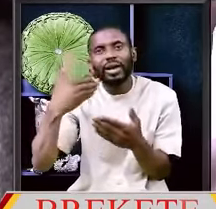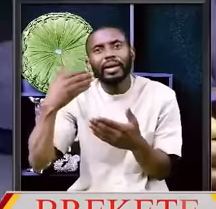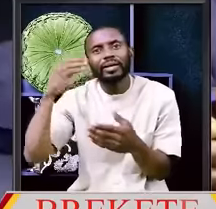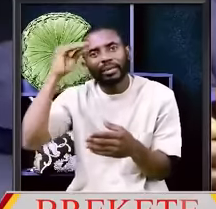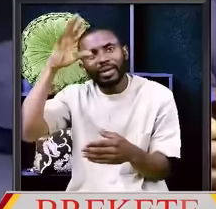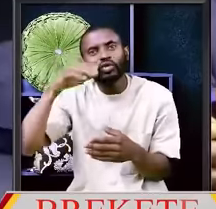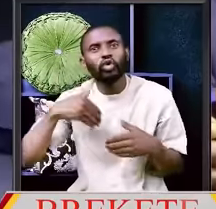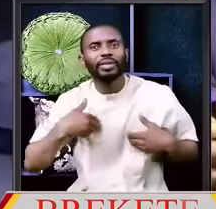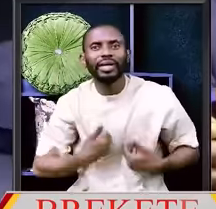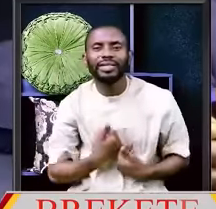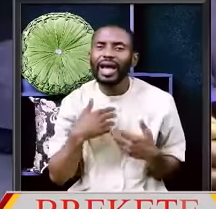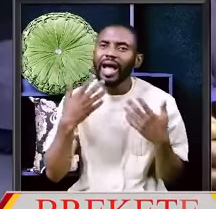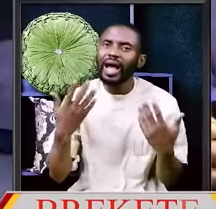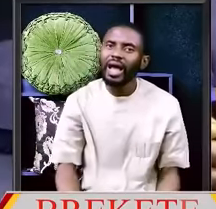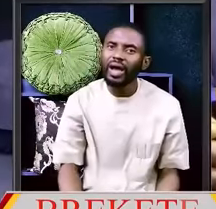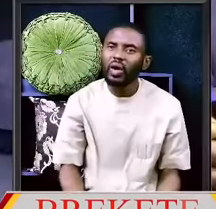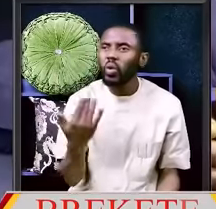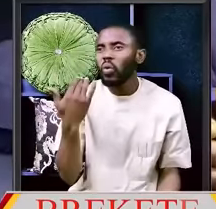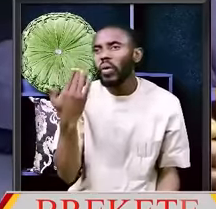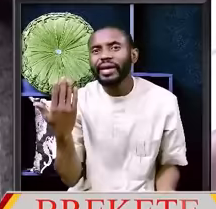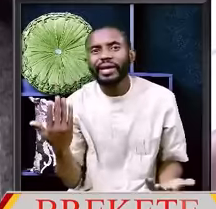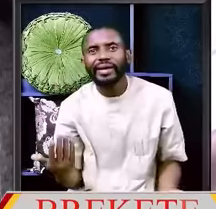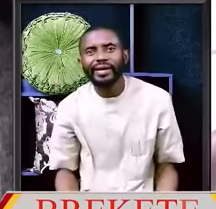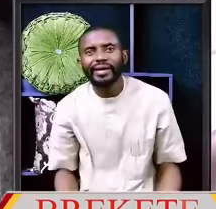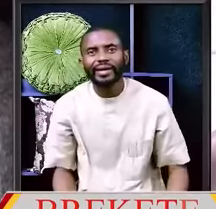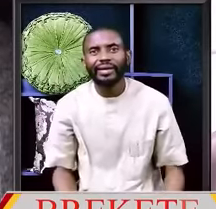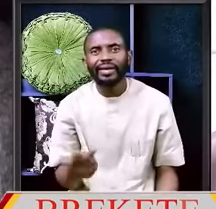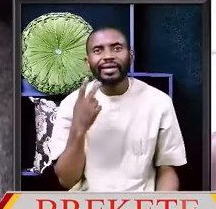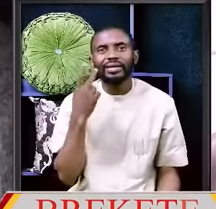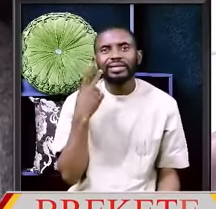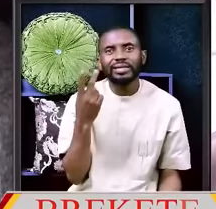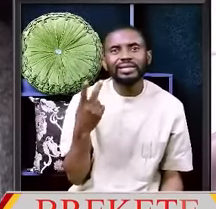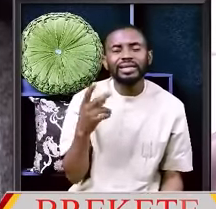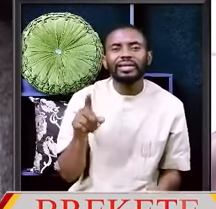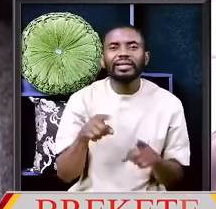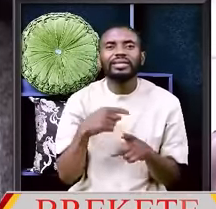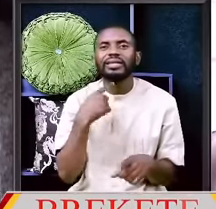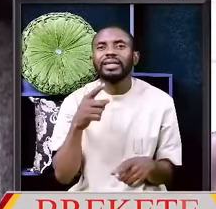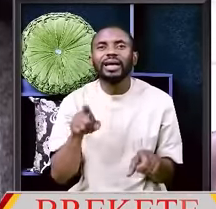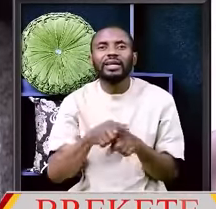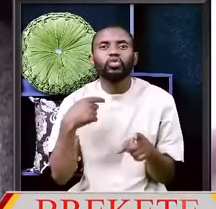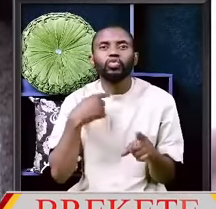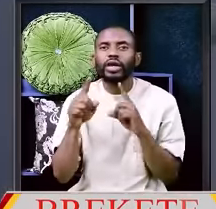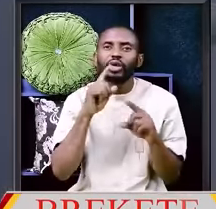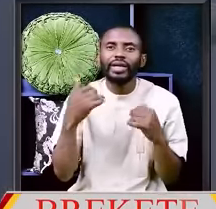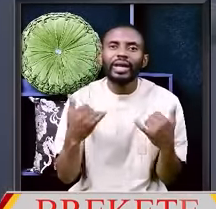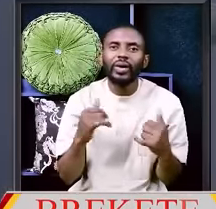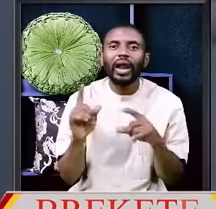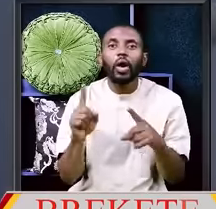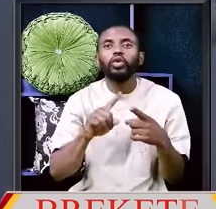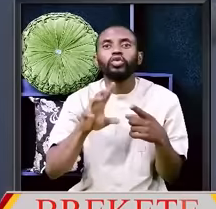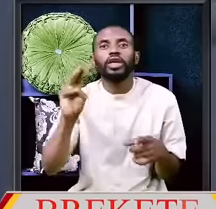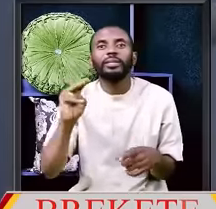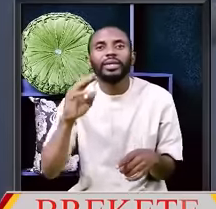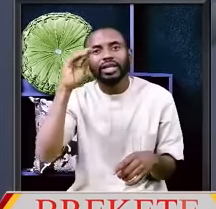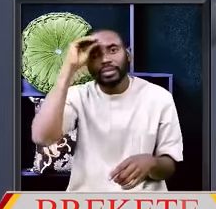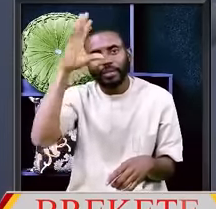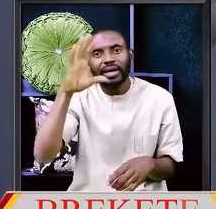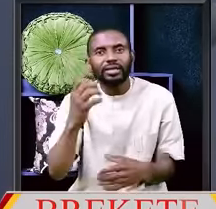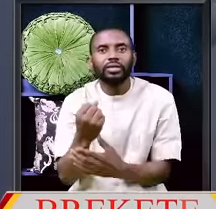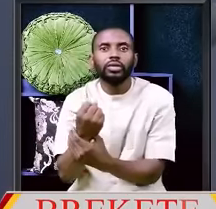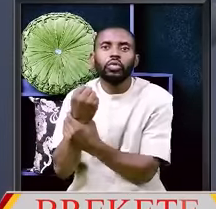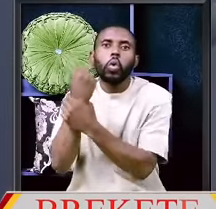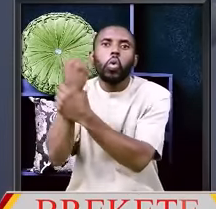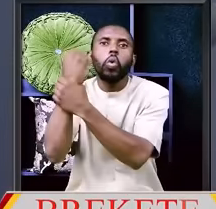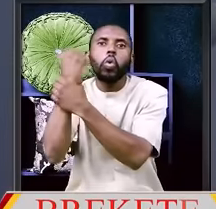say, how he come be like you this? See how we say did, as we talk masses. Now, according to Ram, the man they now we say they don't hold him as they